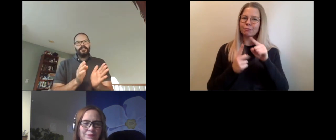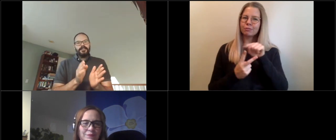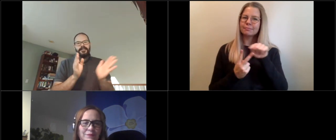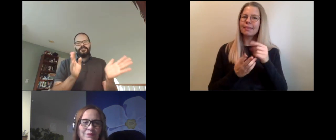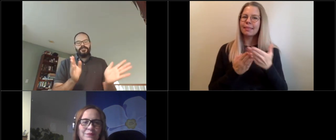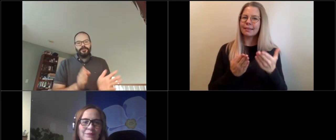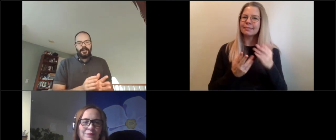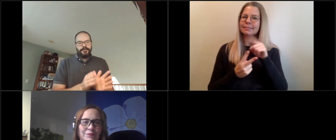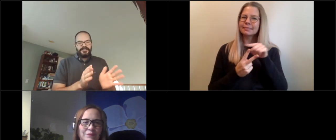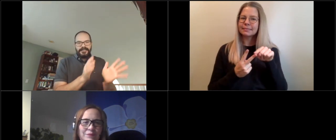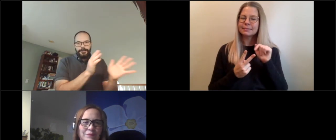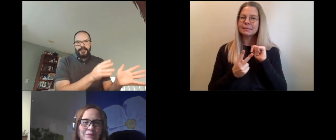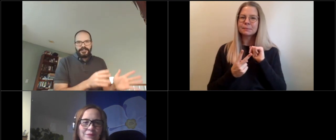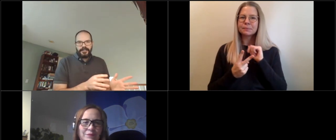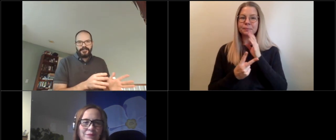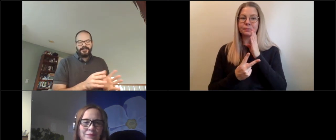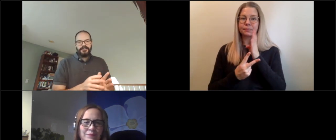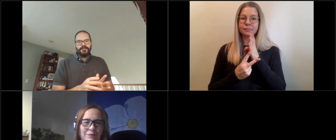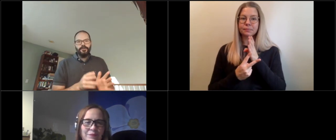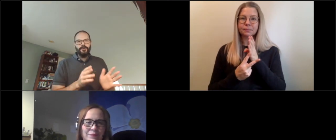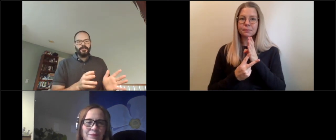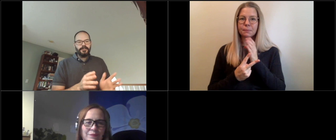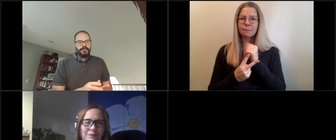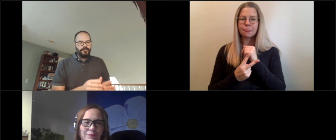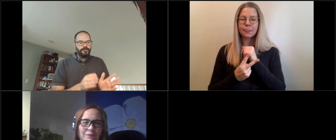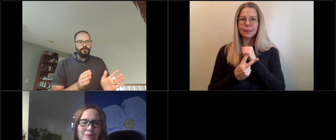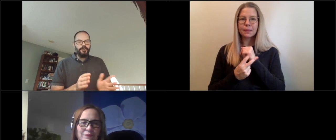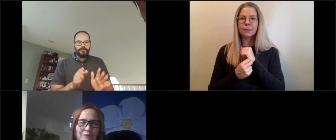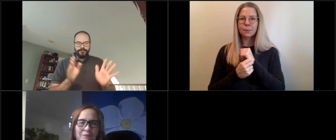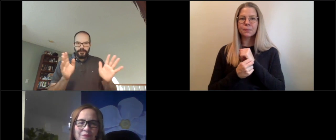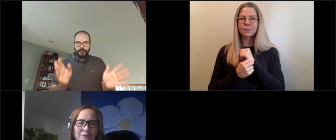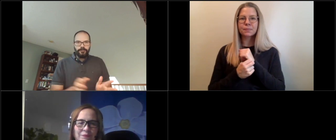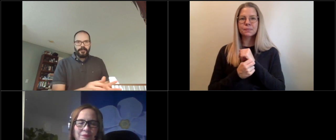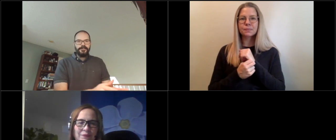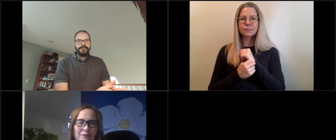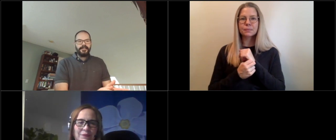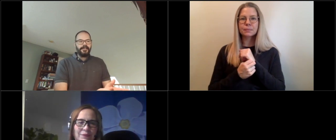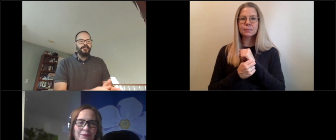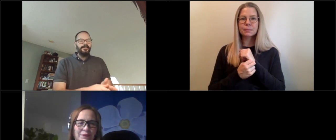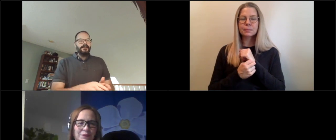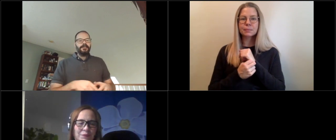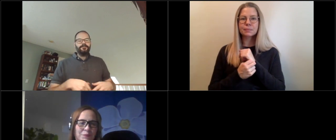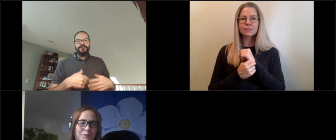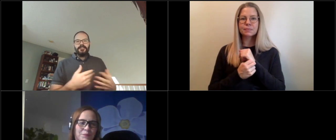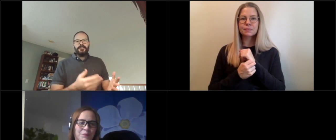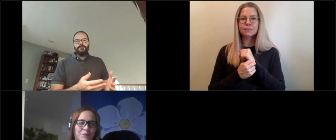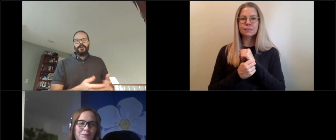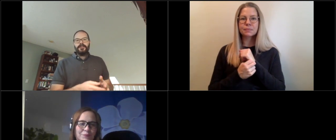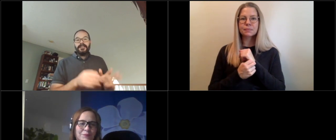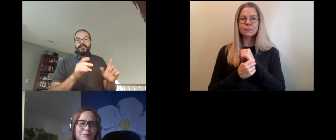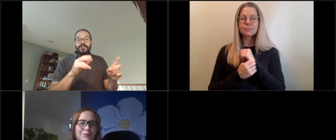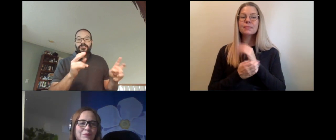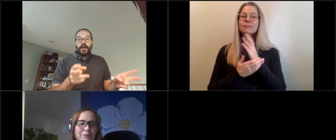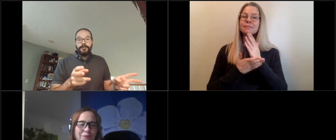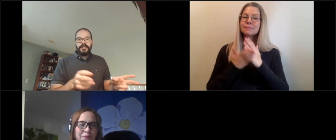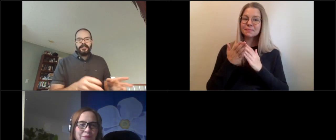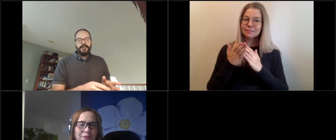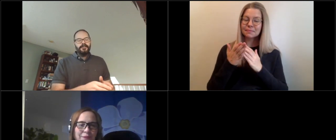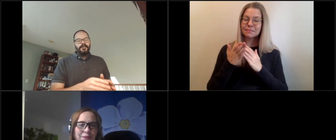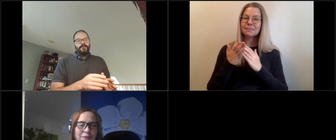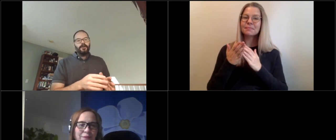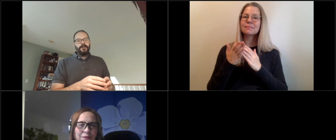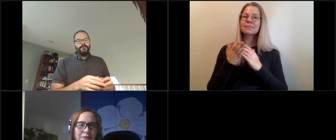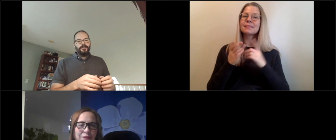There's the issue of sleep hygienists who will quite rightly say that if you're dealing with